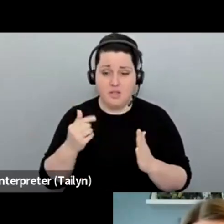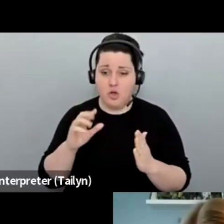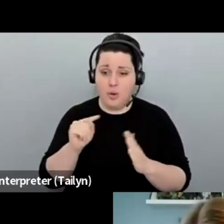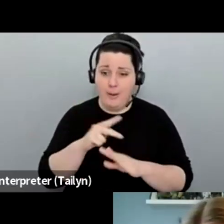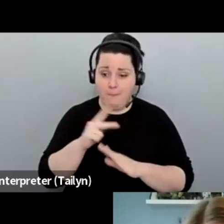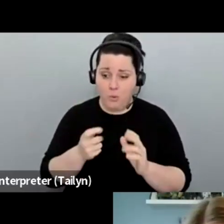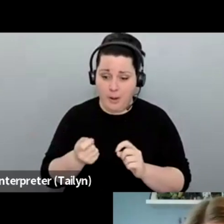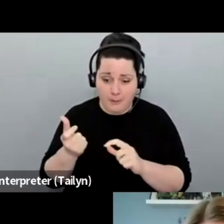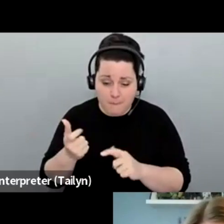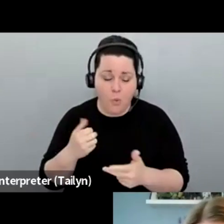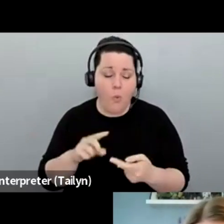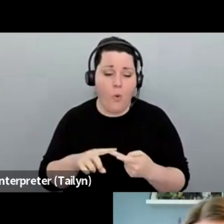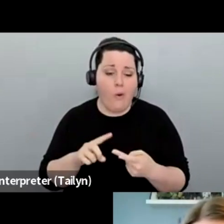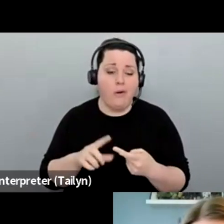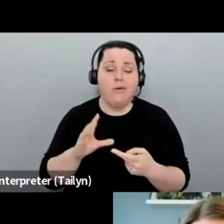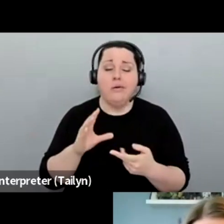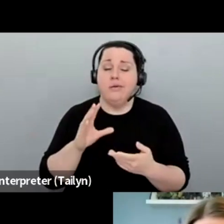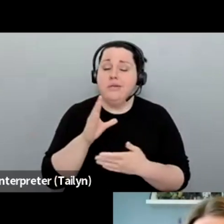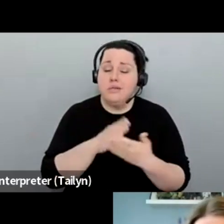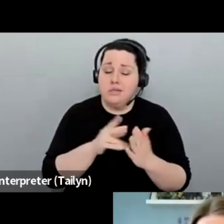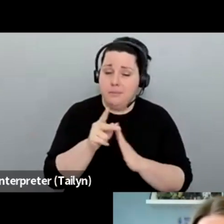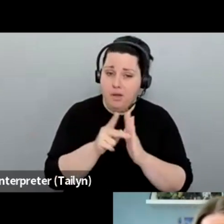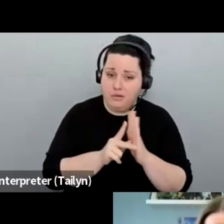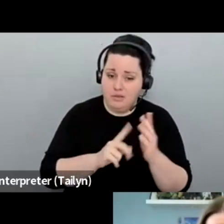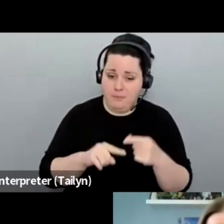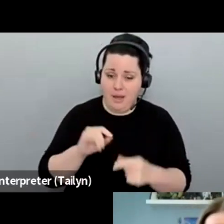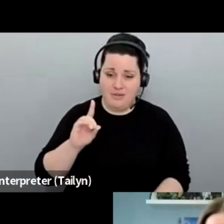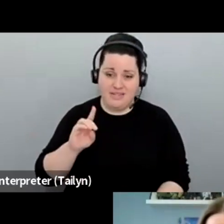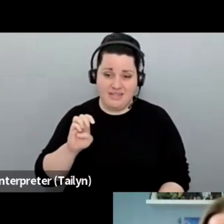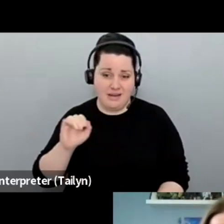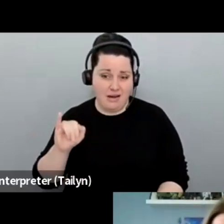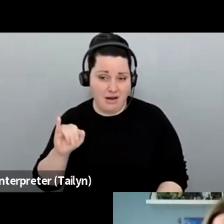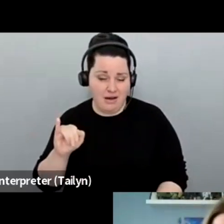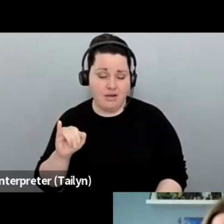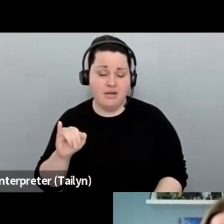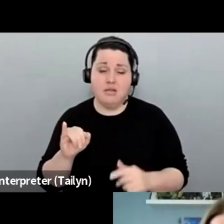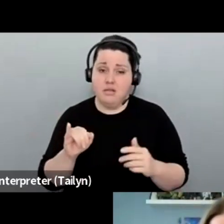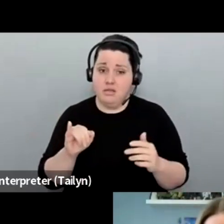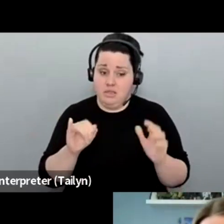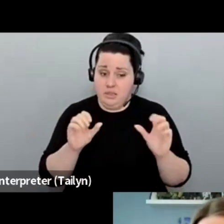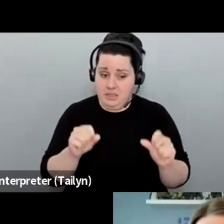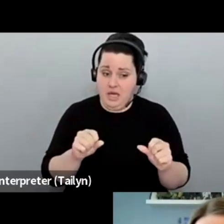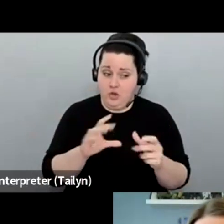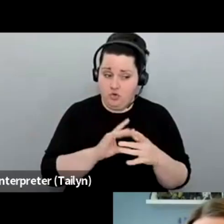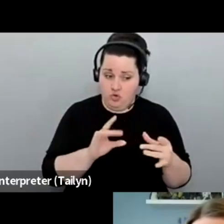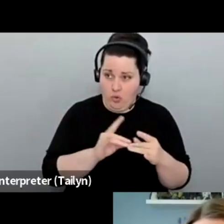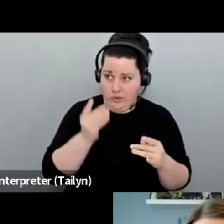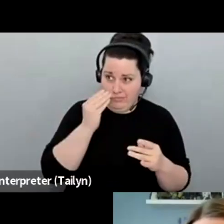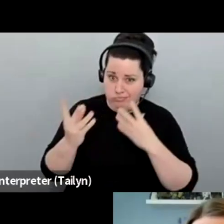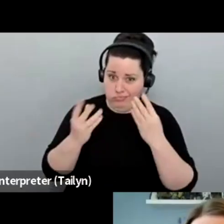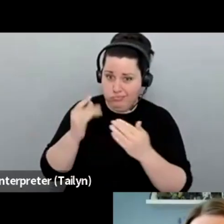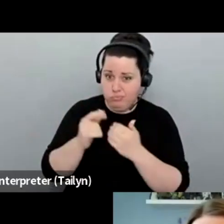program or some of these policies around DEI, just being able to share those stories with